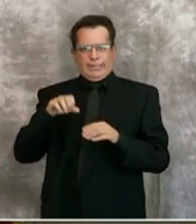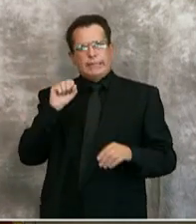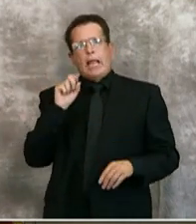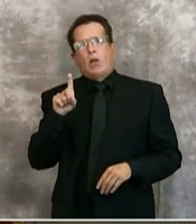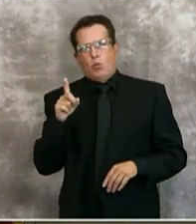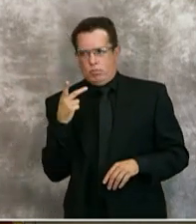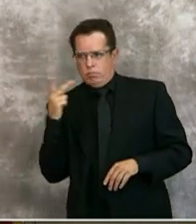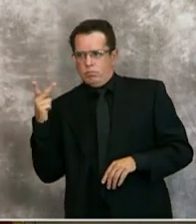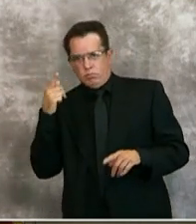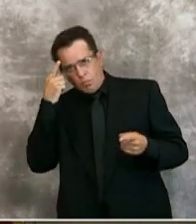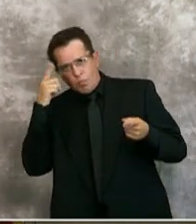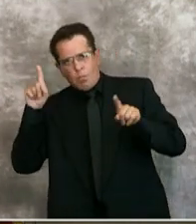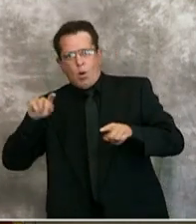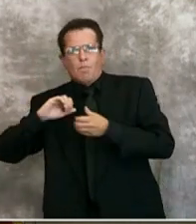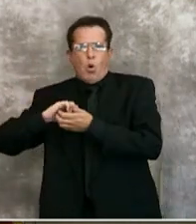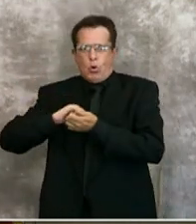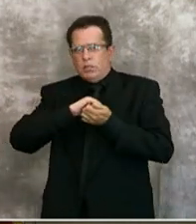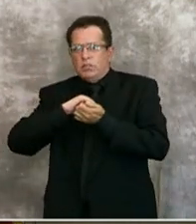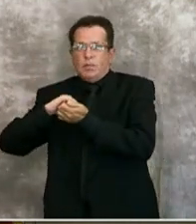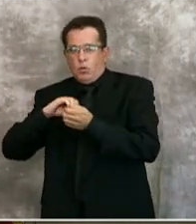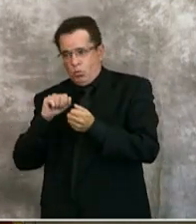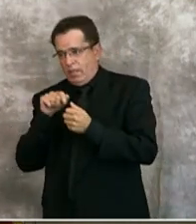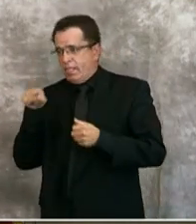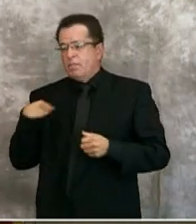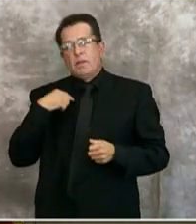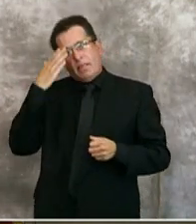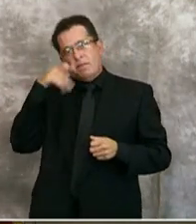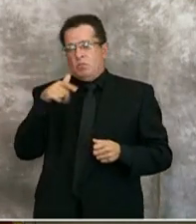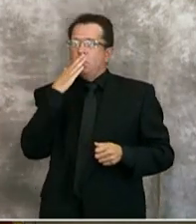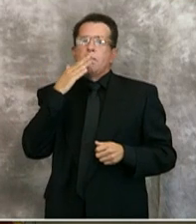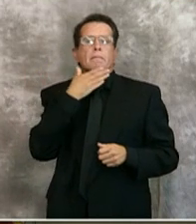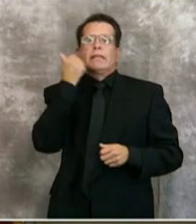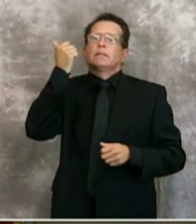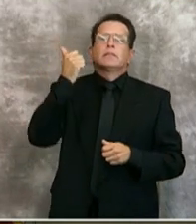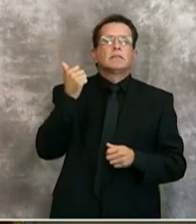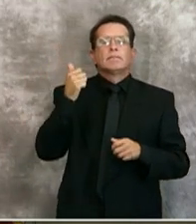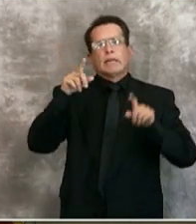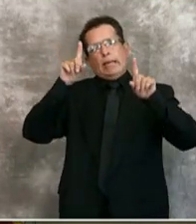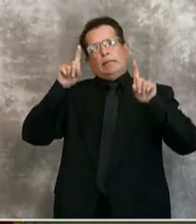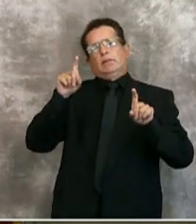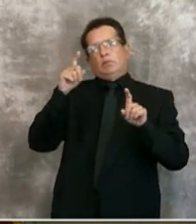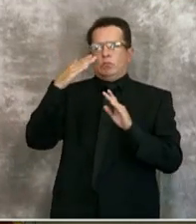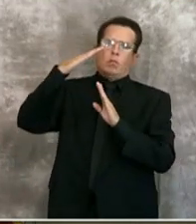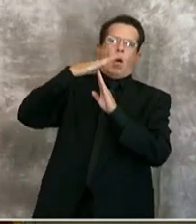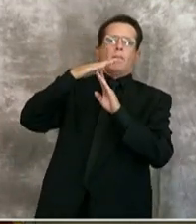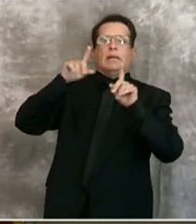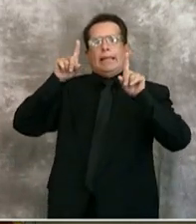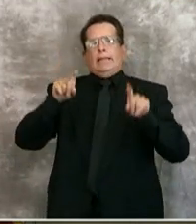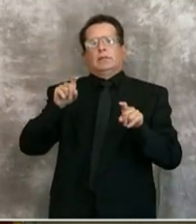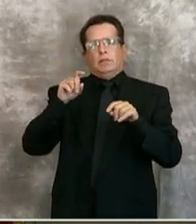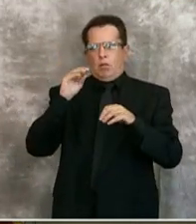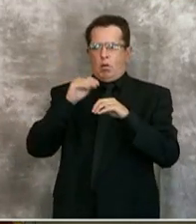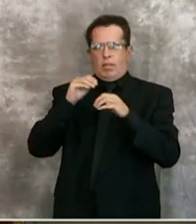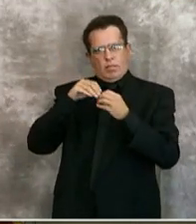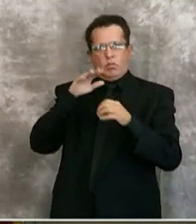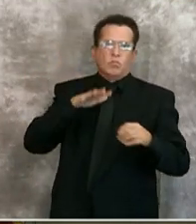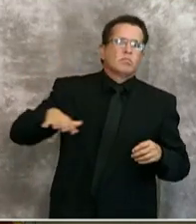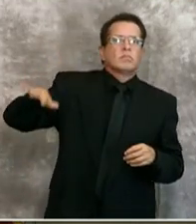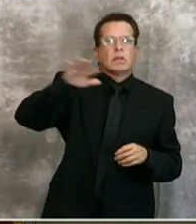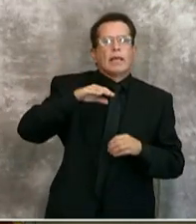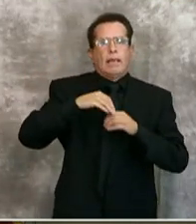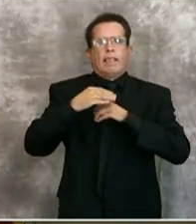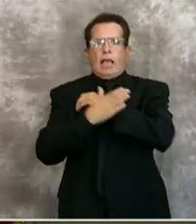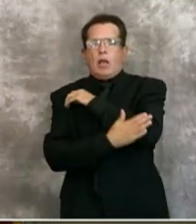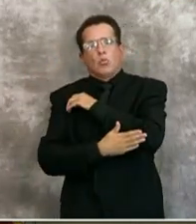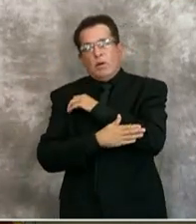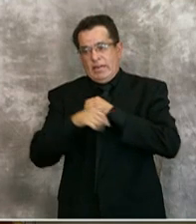more scalable, we believe this will be the most sensitive test on the market, or one of the most sensitive tests on the market. But more importantly, or as